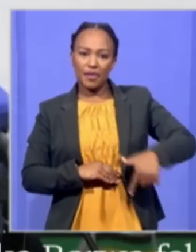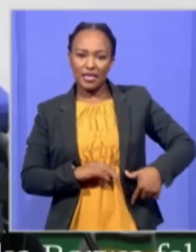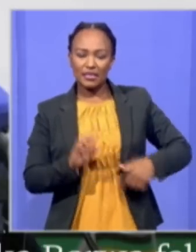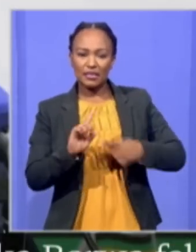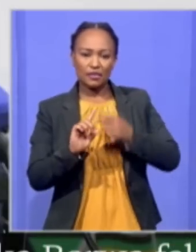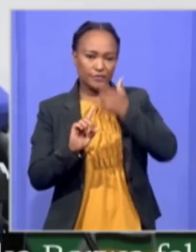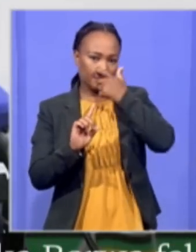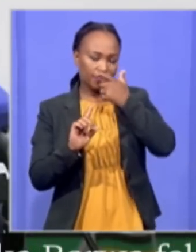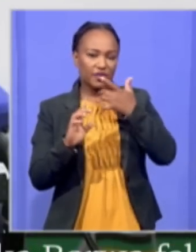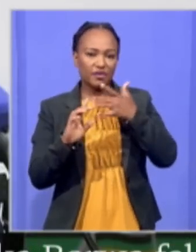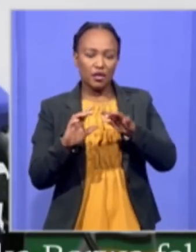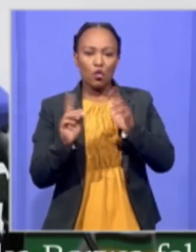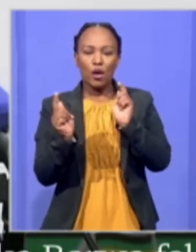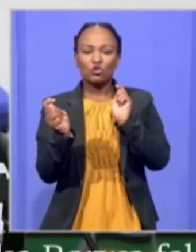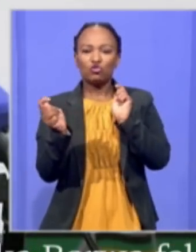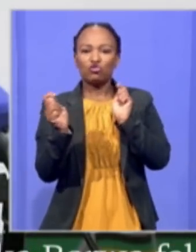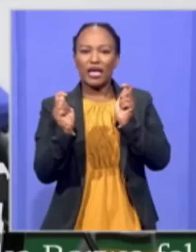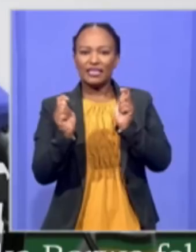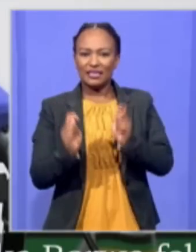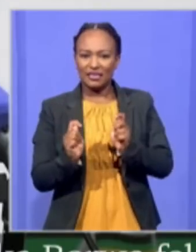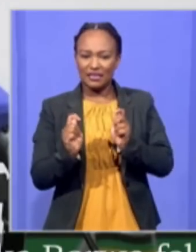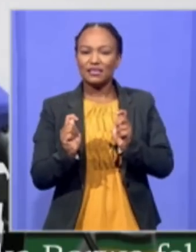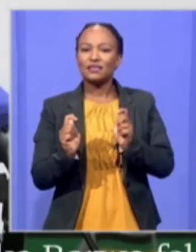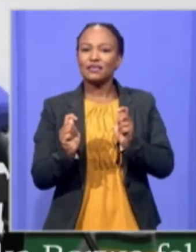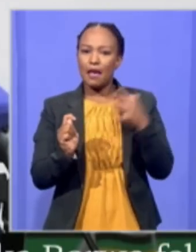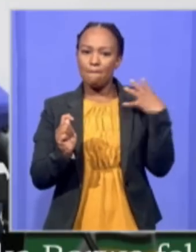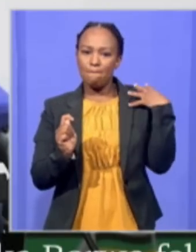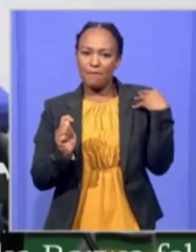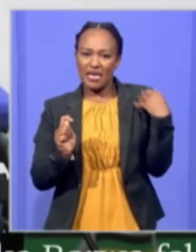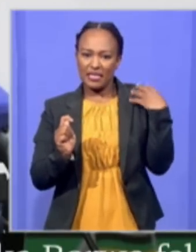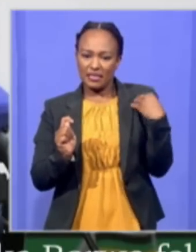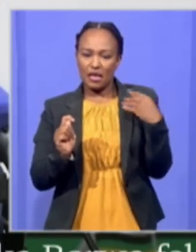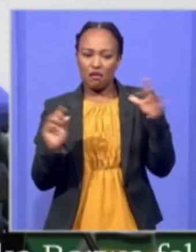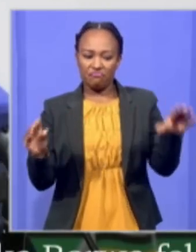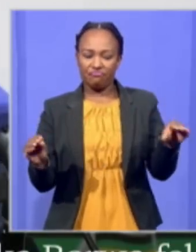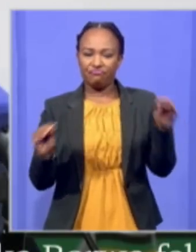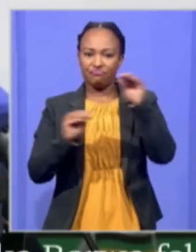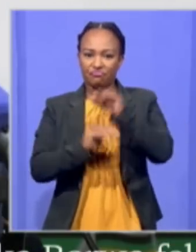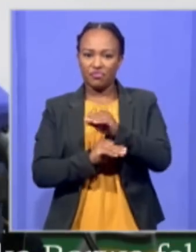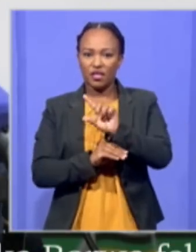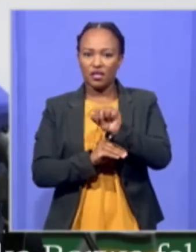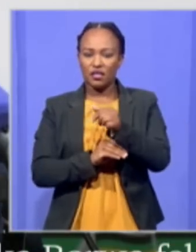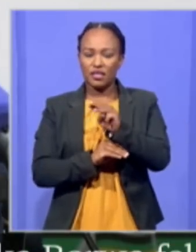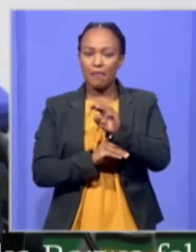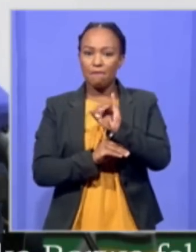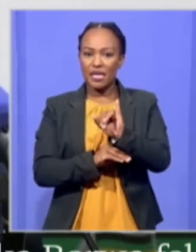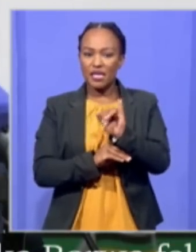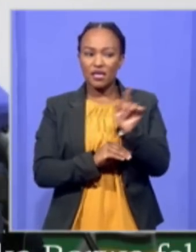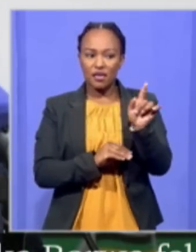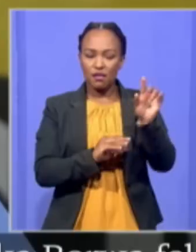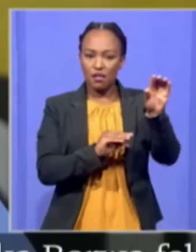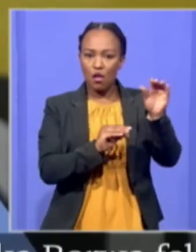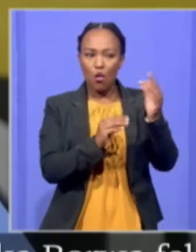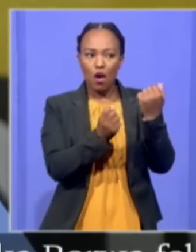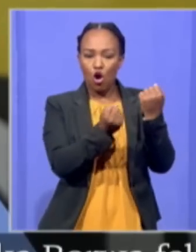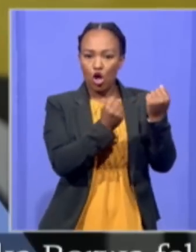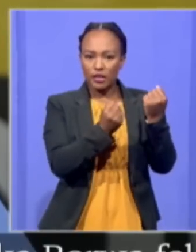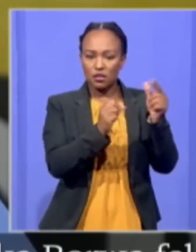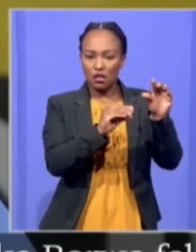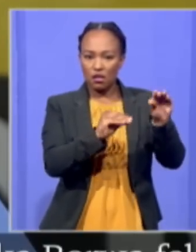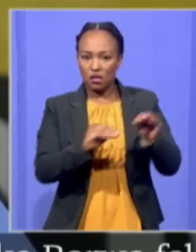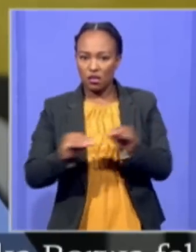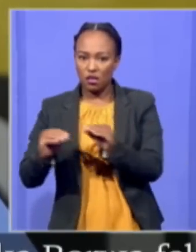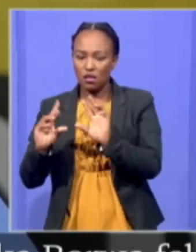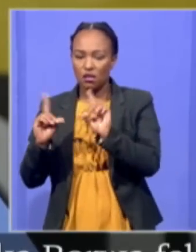a fetole kabinete o thwetše tona Thembi Simelane go tšwa go kgoro ya toka go ya go kgoro ya bodulo kgabagareng ya ditatofatšo tša